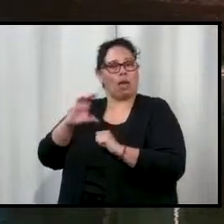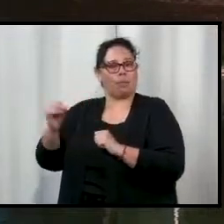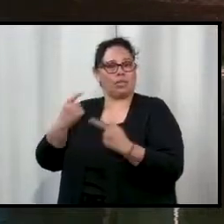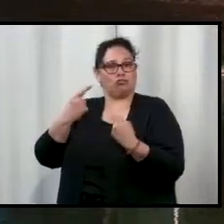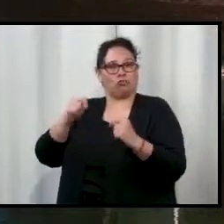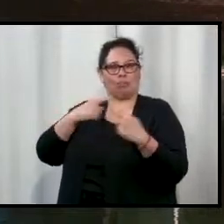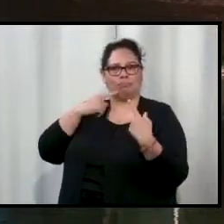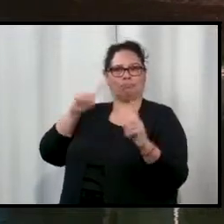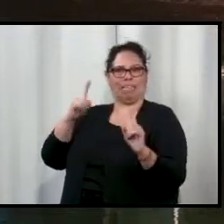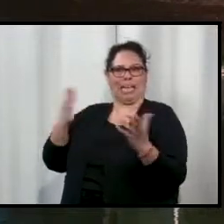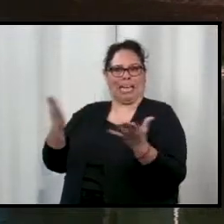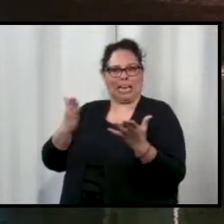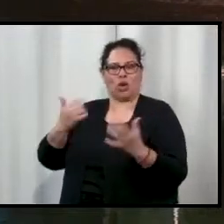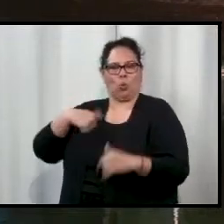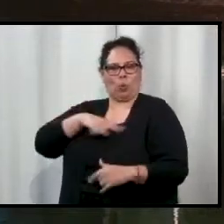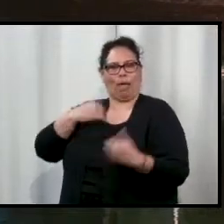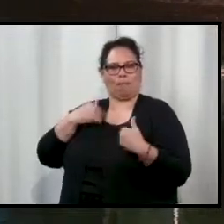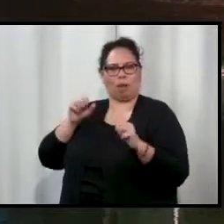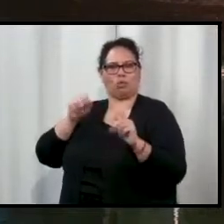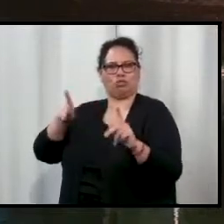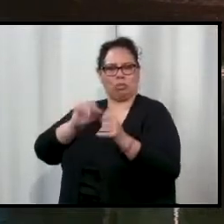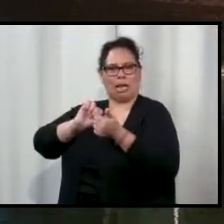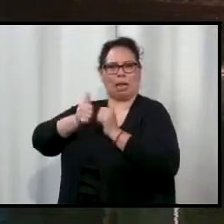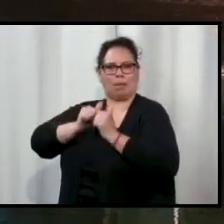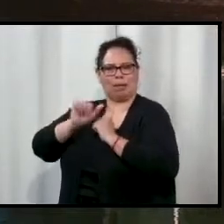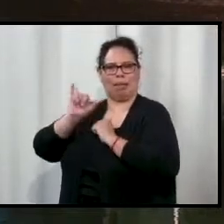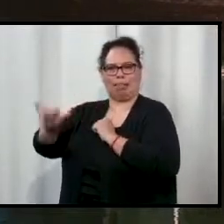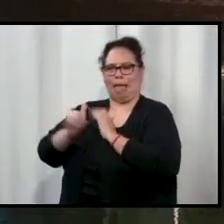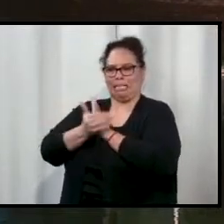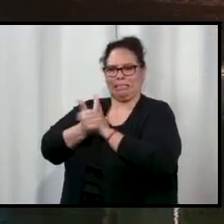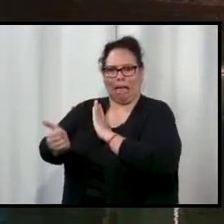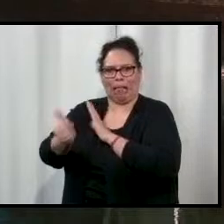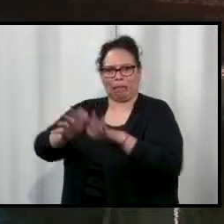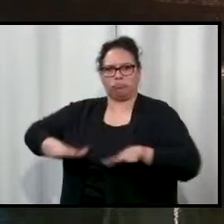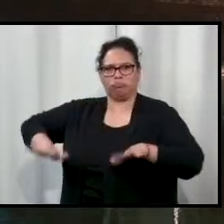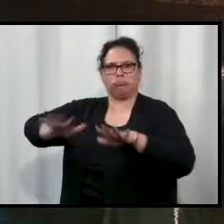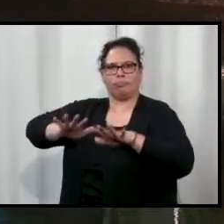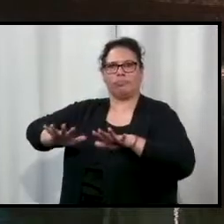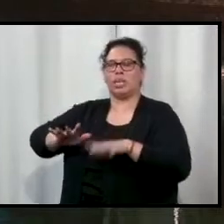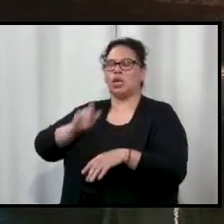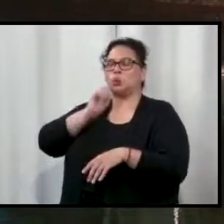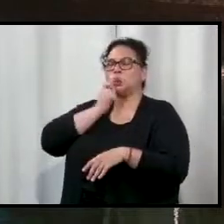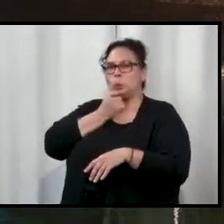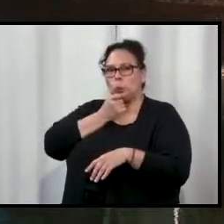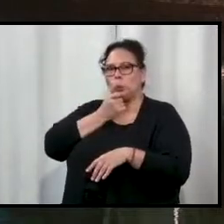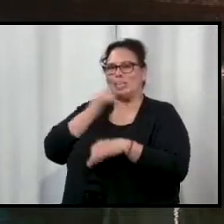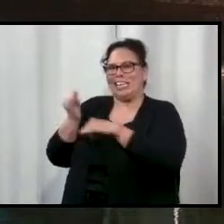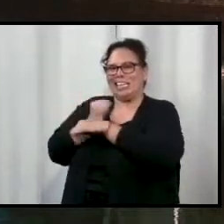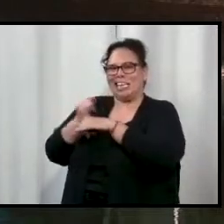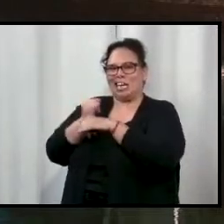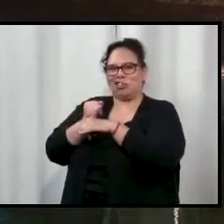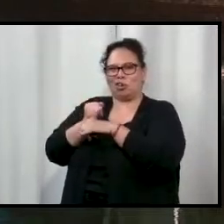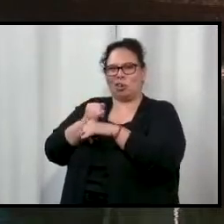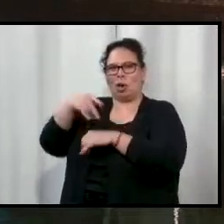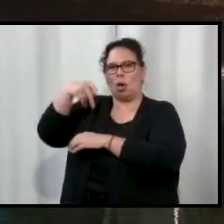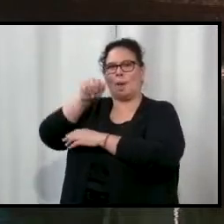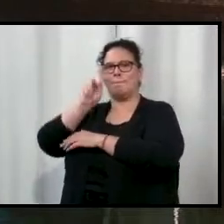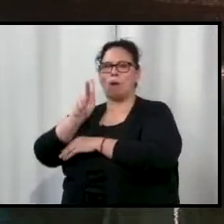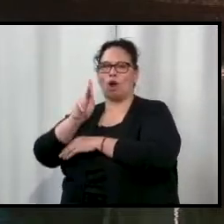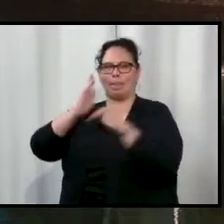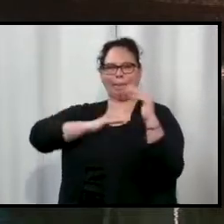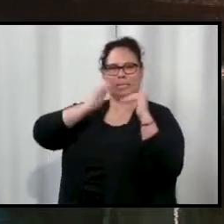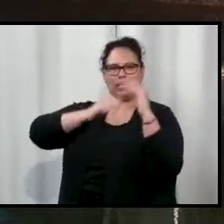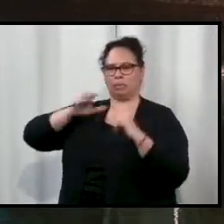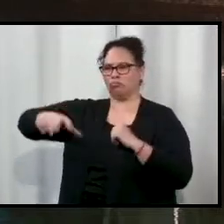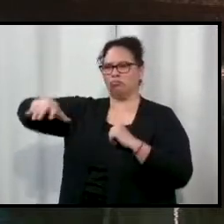it here, we've got an opportunity to compete in that talent pool. I think it's also pretty cool, the industrial park that we're in. When we walk